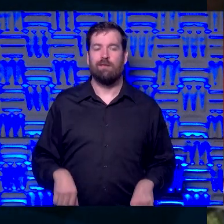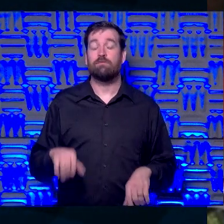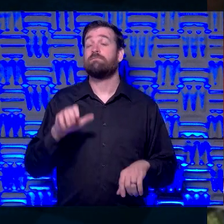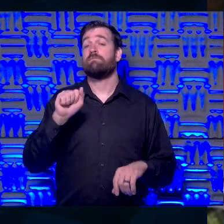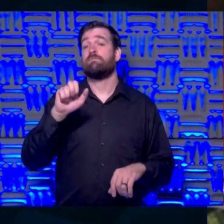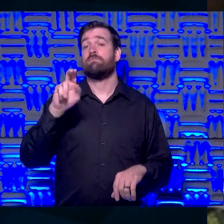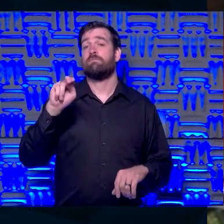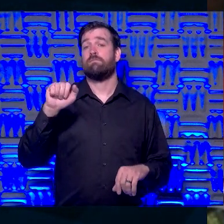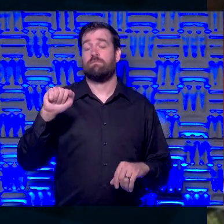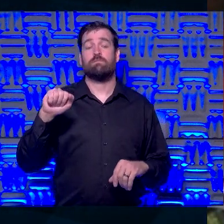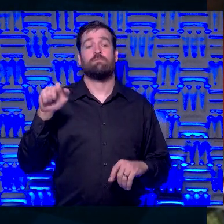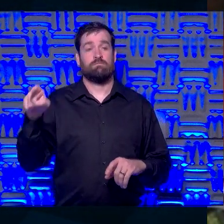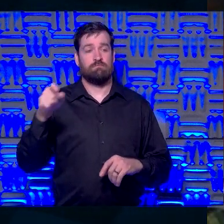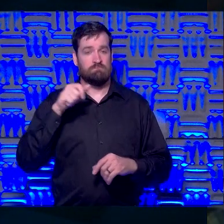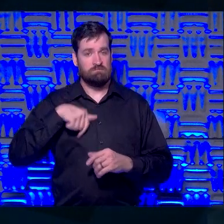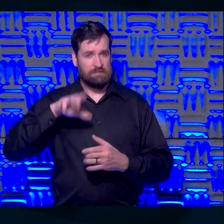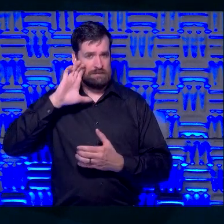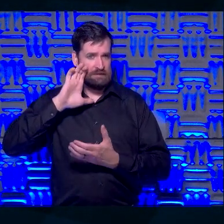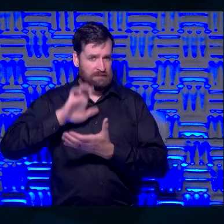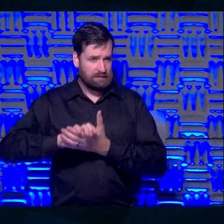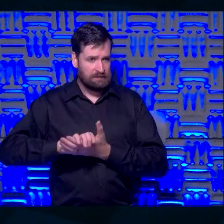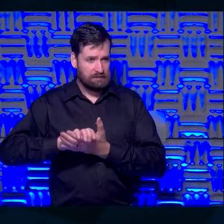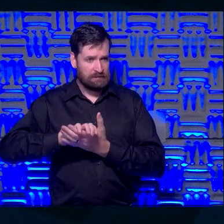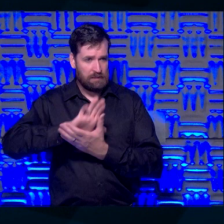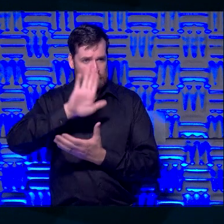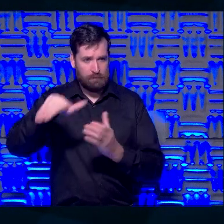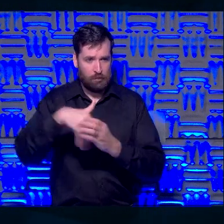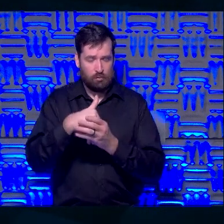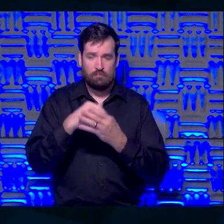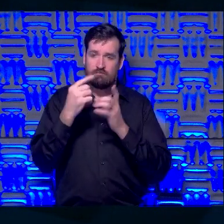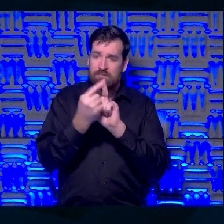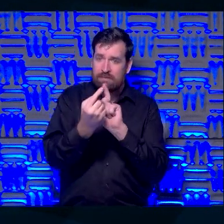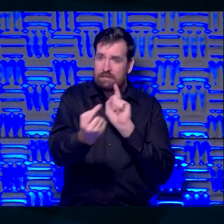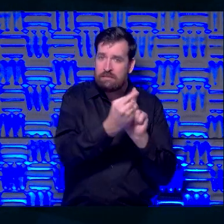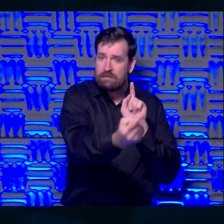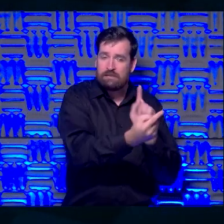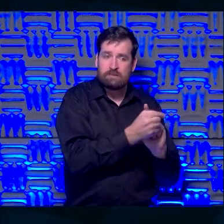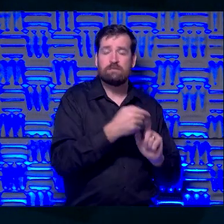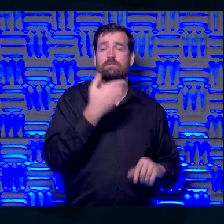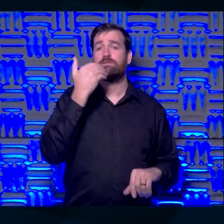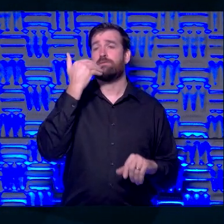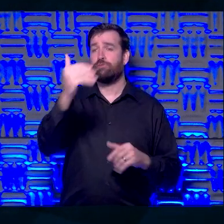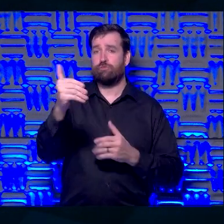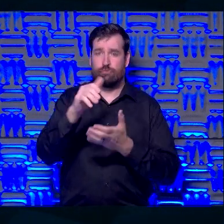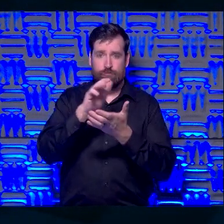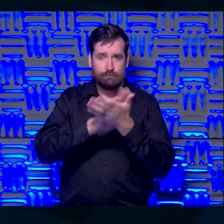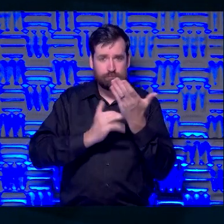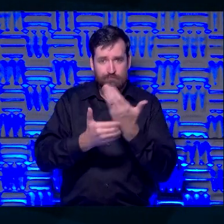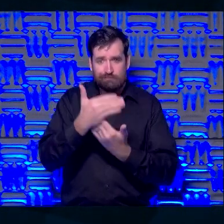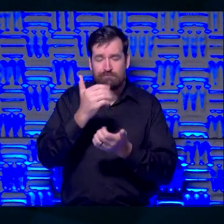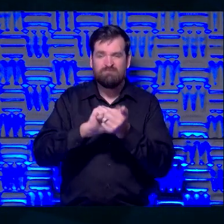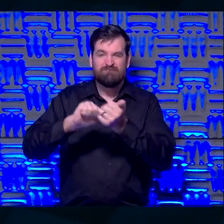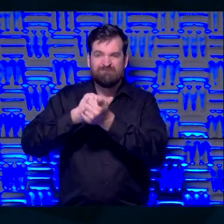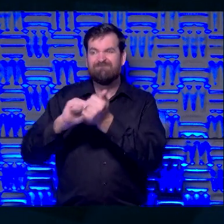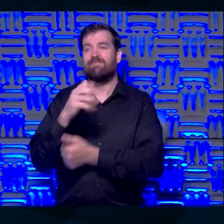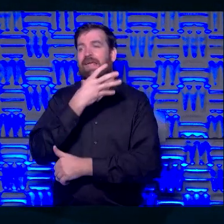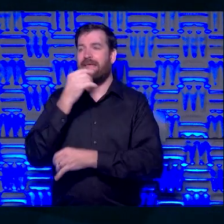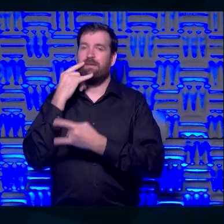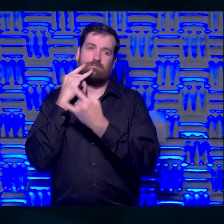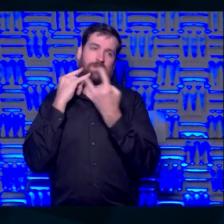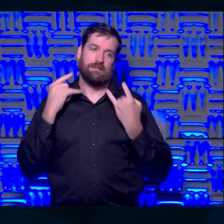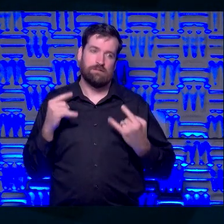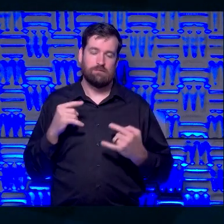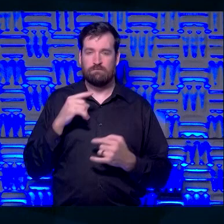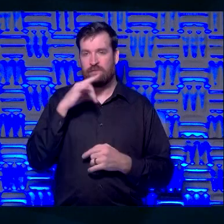written, my son got married, and we kept our distance from others and used great hand hygiene, and they had a mask on.